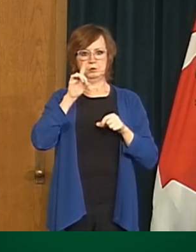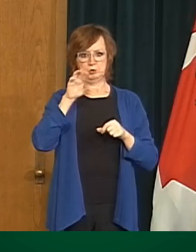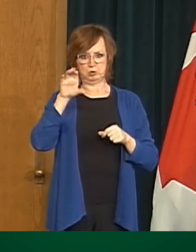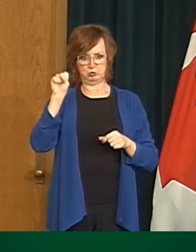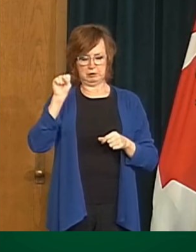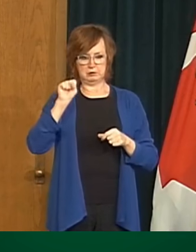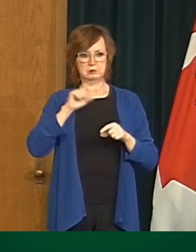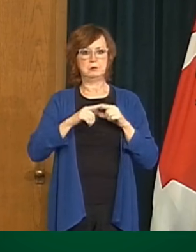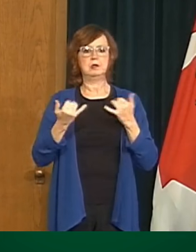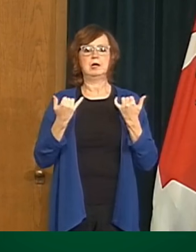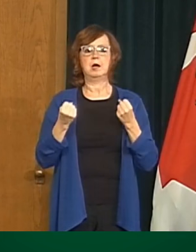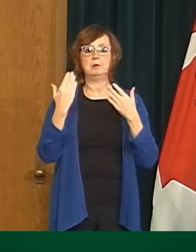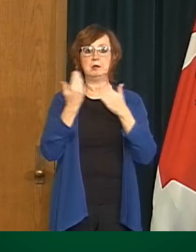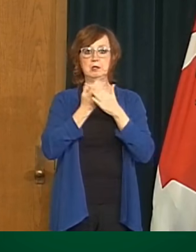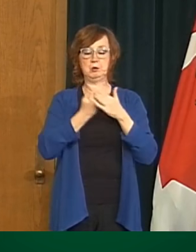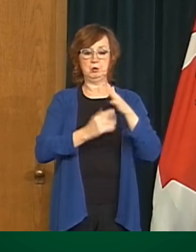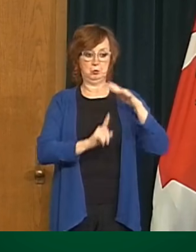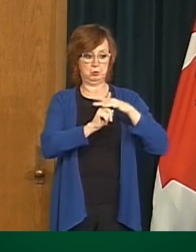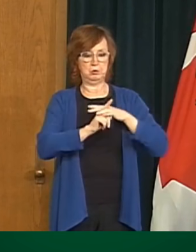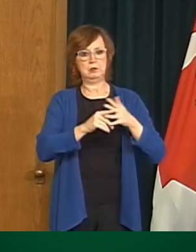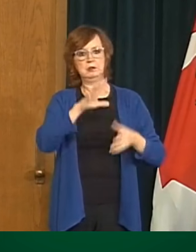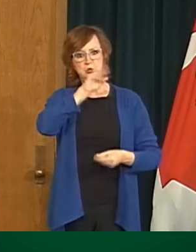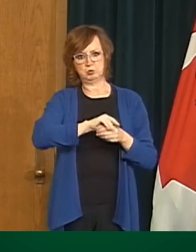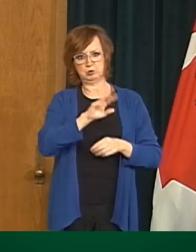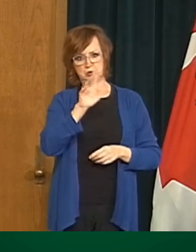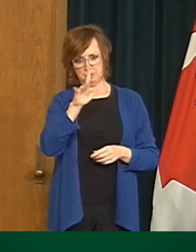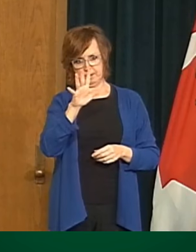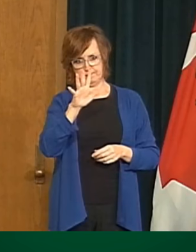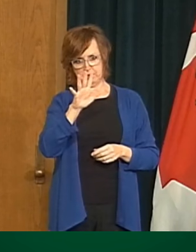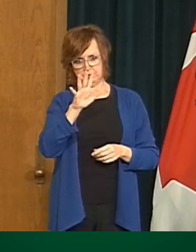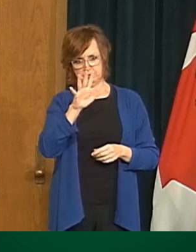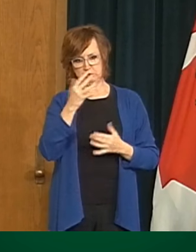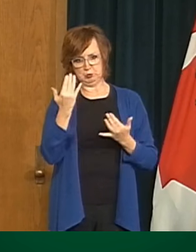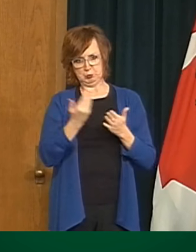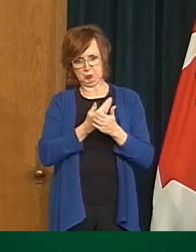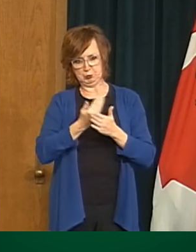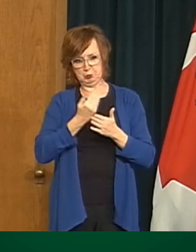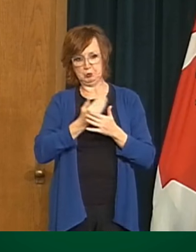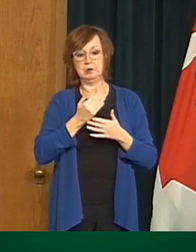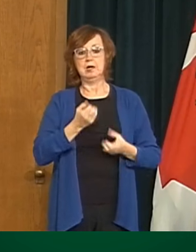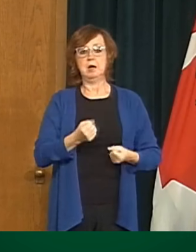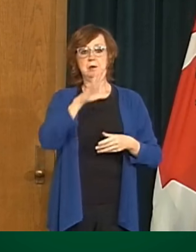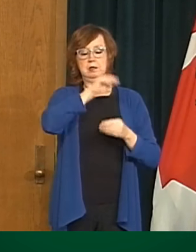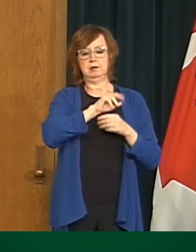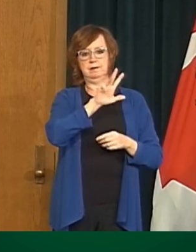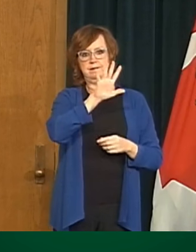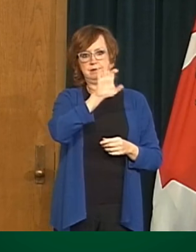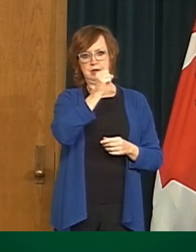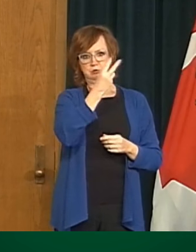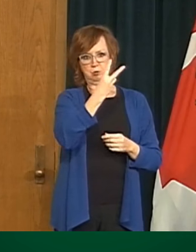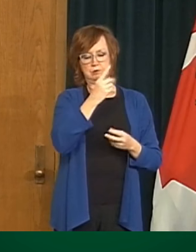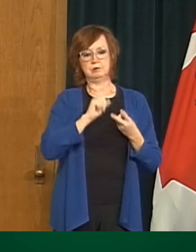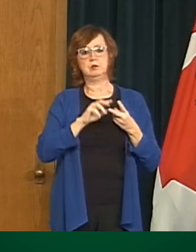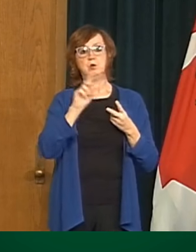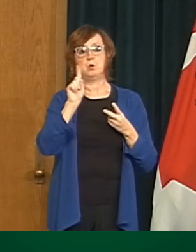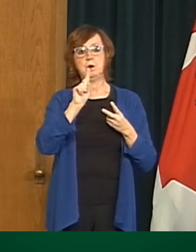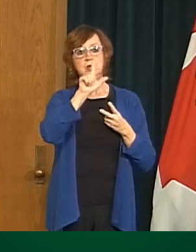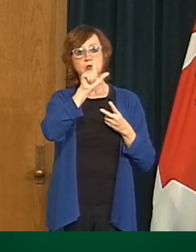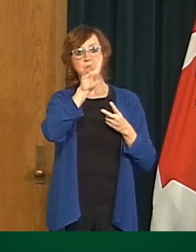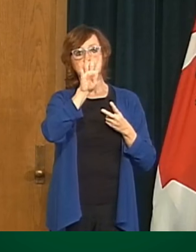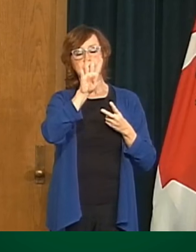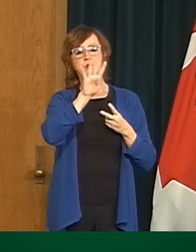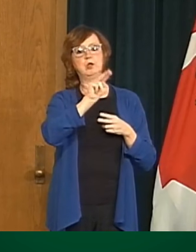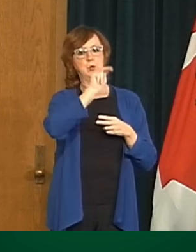we have 25 new cases, bringing our provincial total to 512. 24 of those new cases are in the far north,